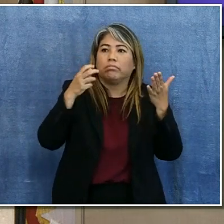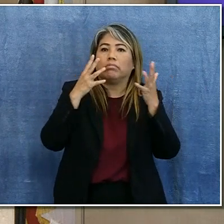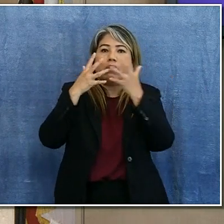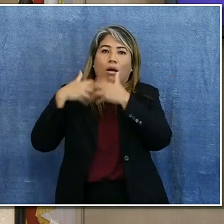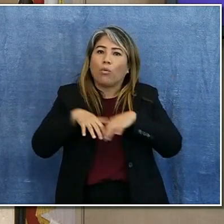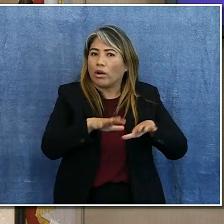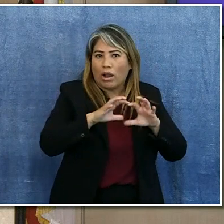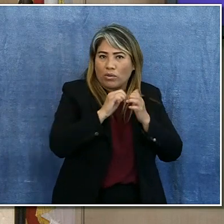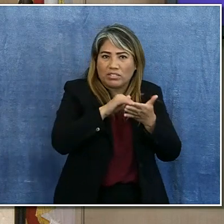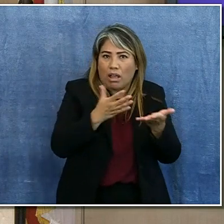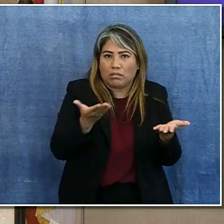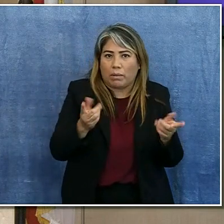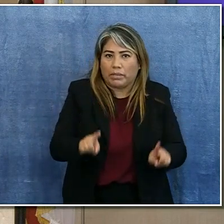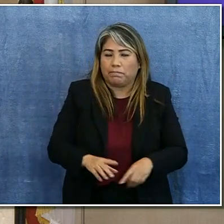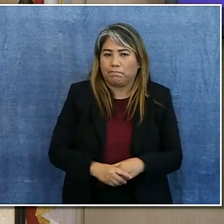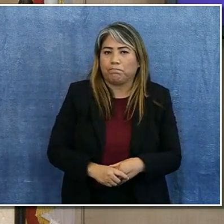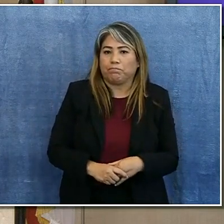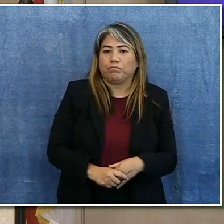that.